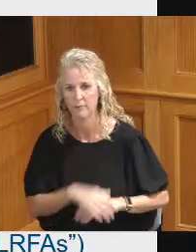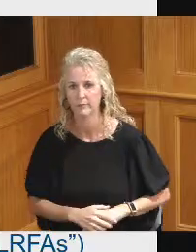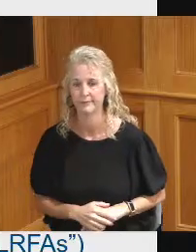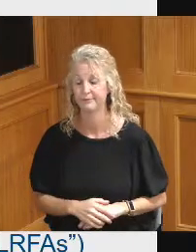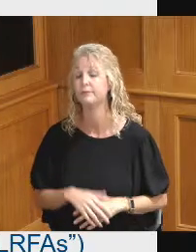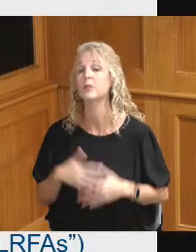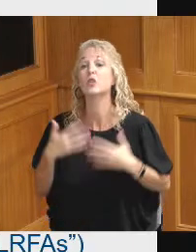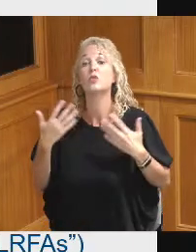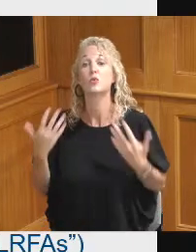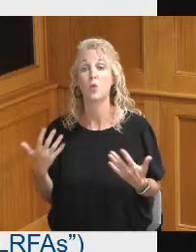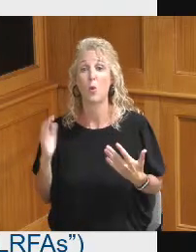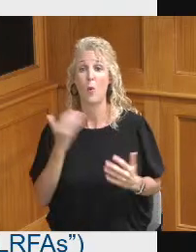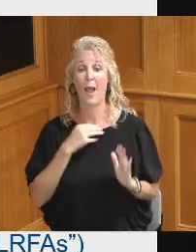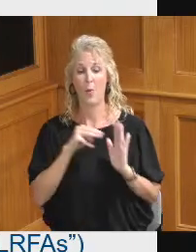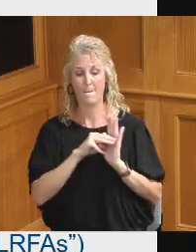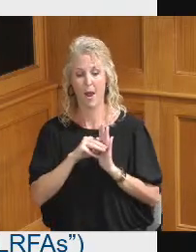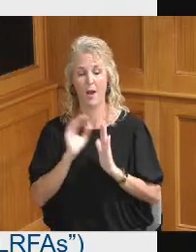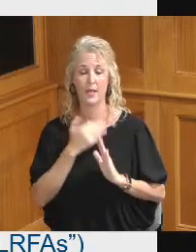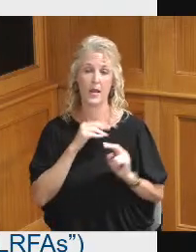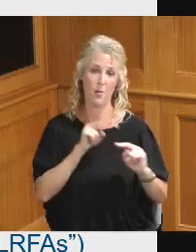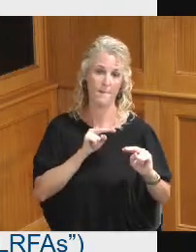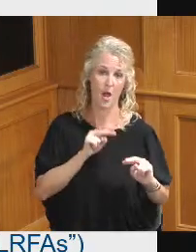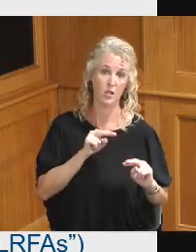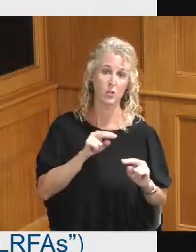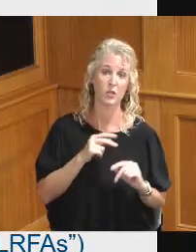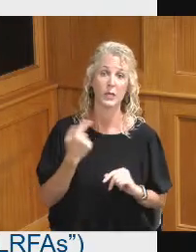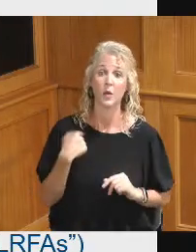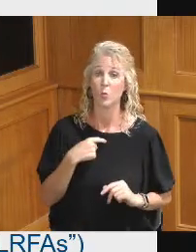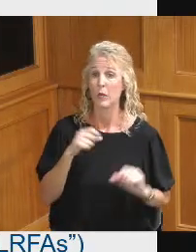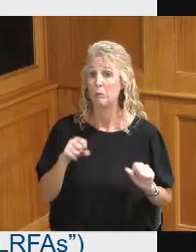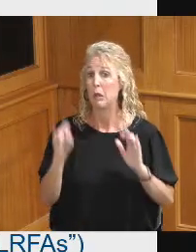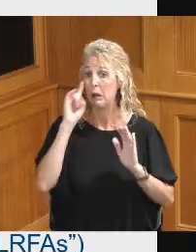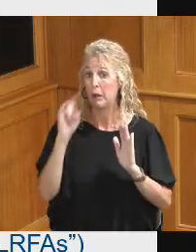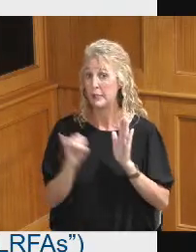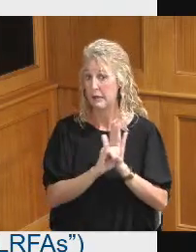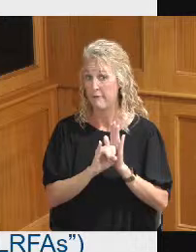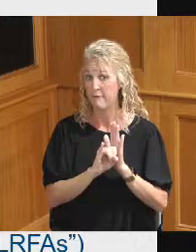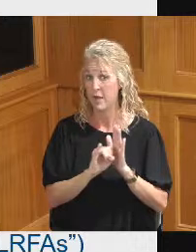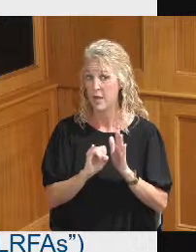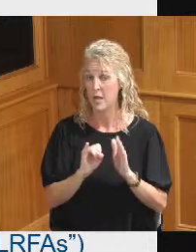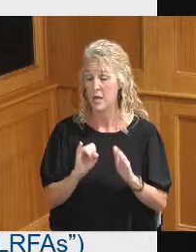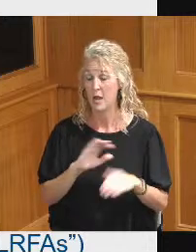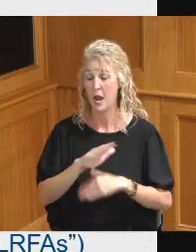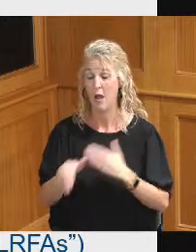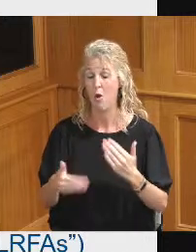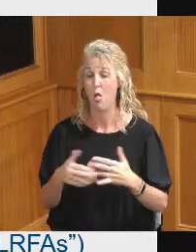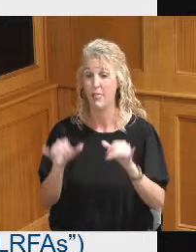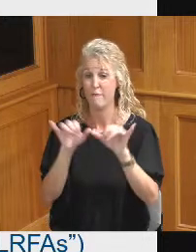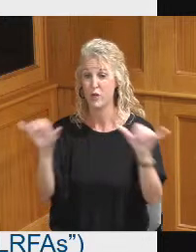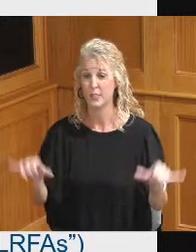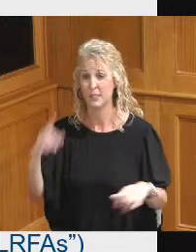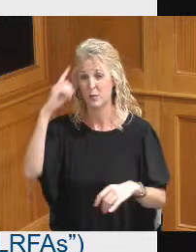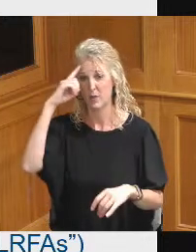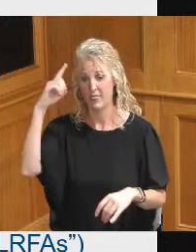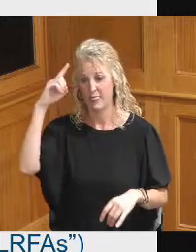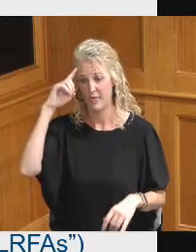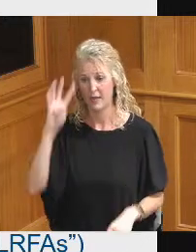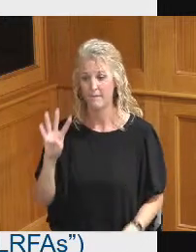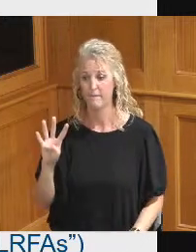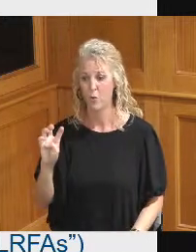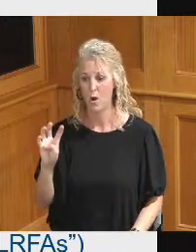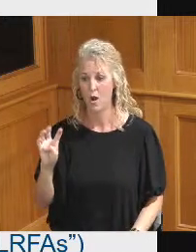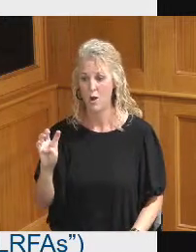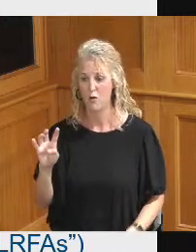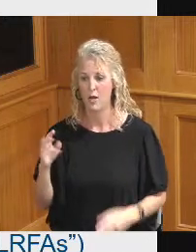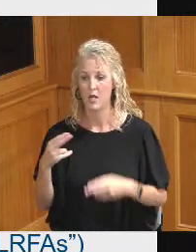So based on the modeling and monitoring, we've been able to identify throughout our system about 400 what we